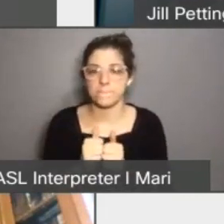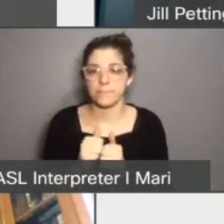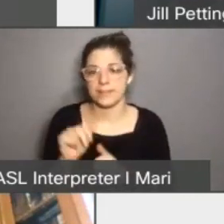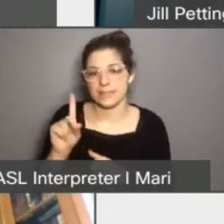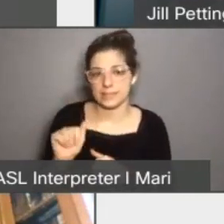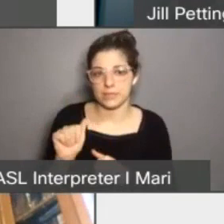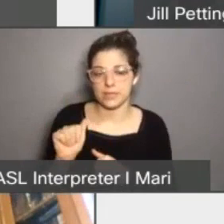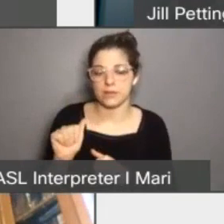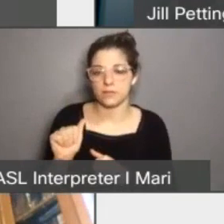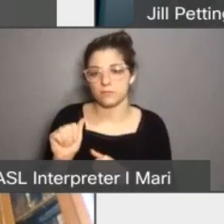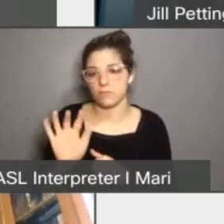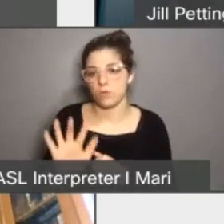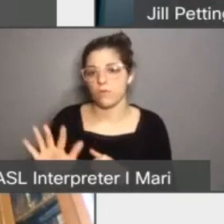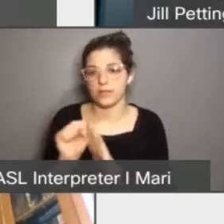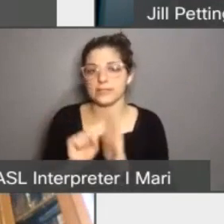disabilities across the state.